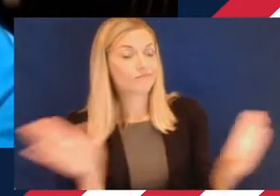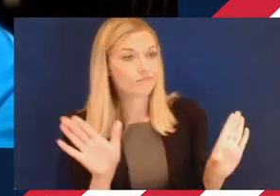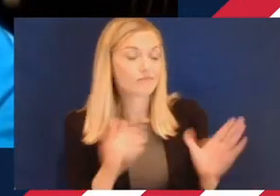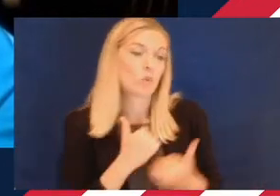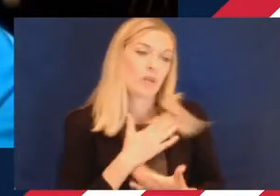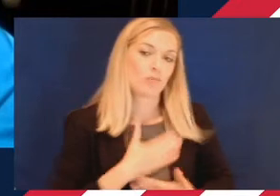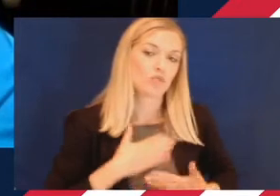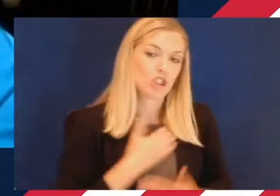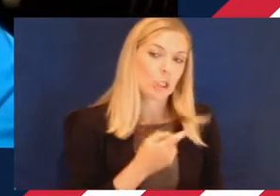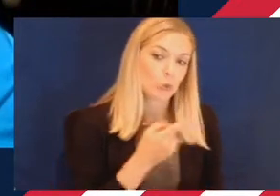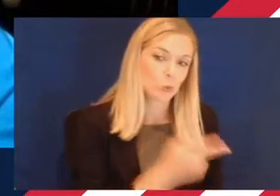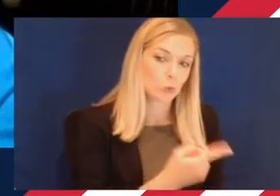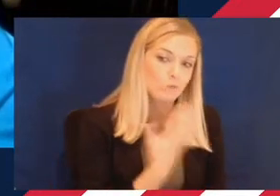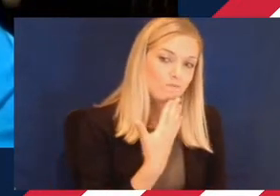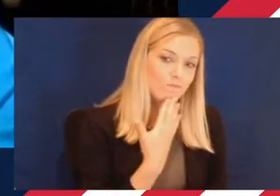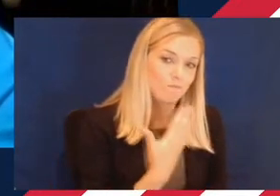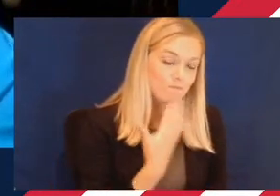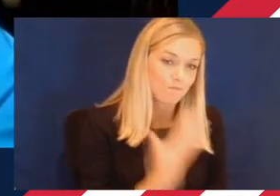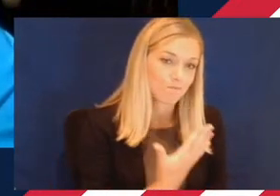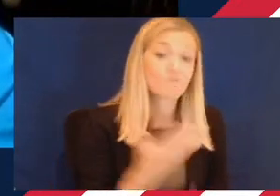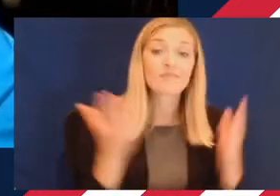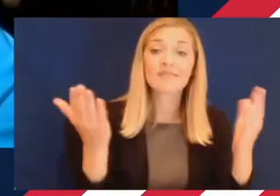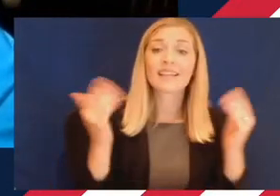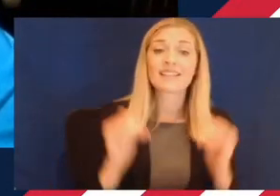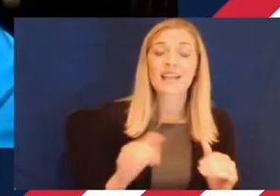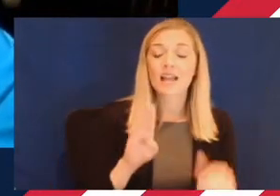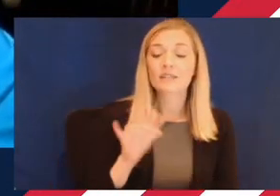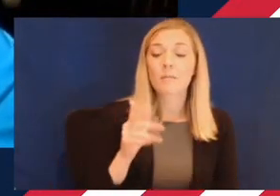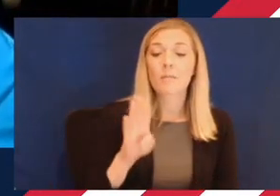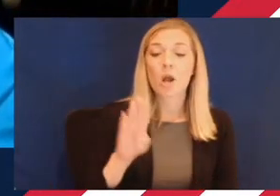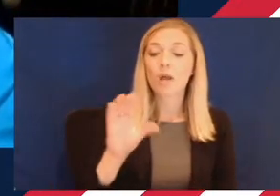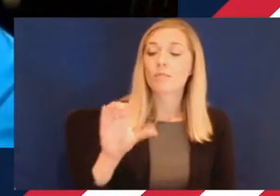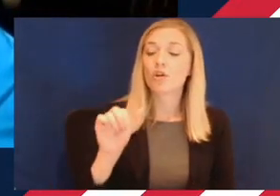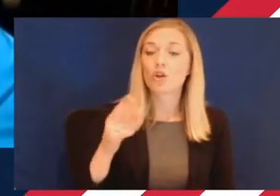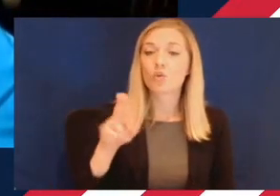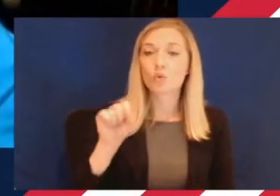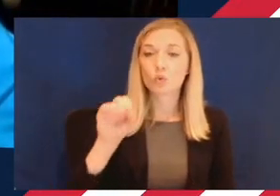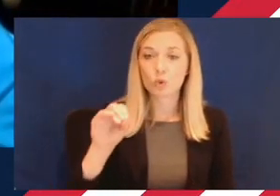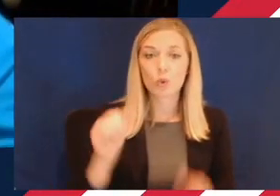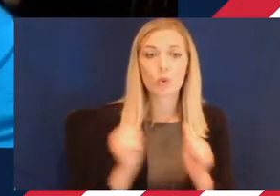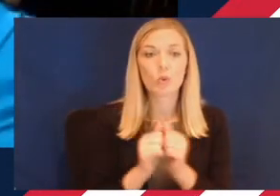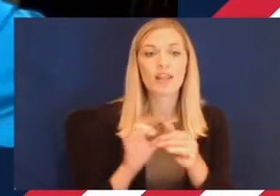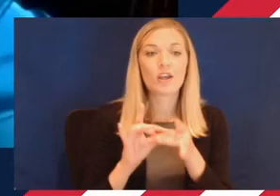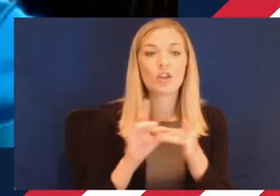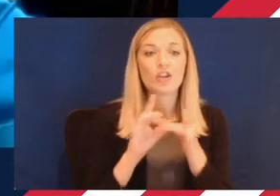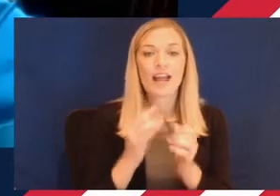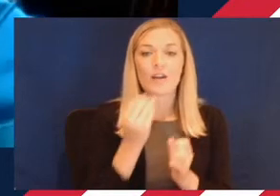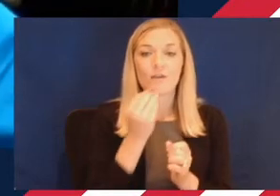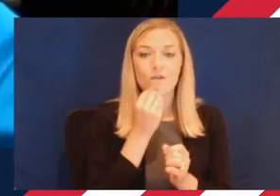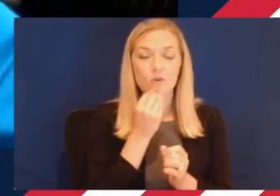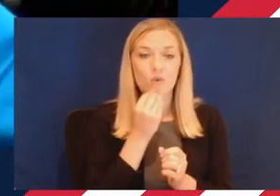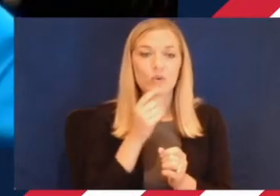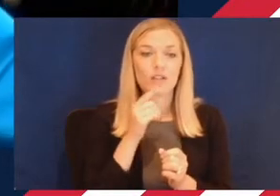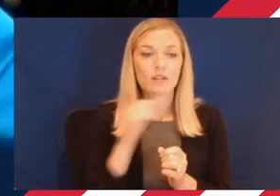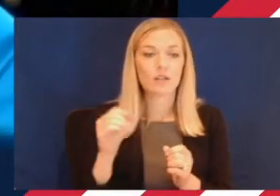Barb Caruso with the United Food and Commercial Workers Union. Thank you for joining us.